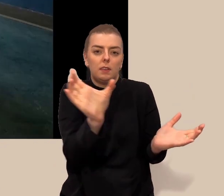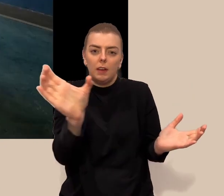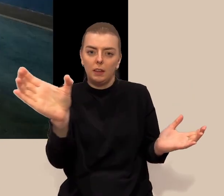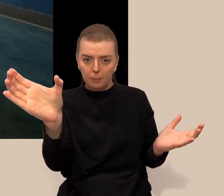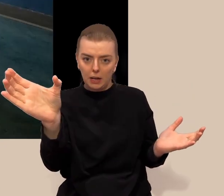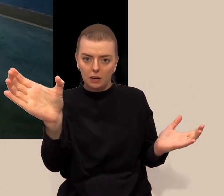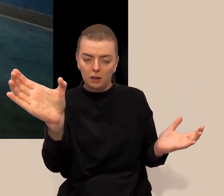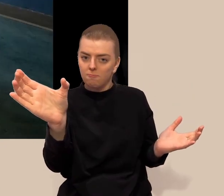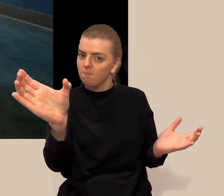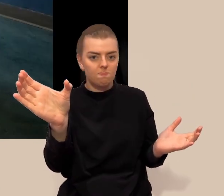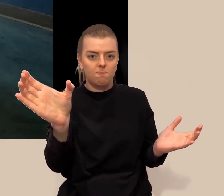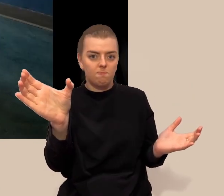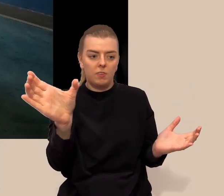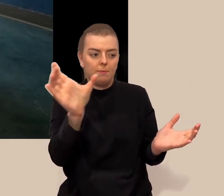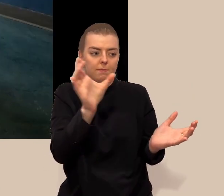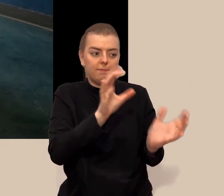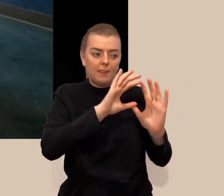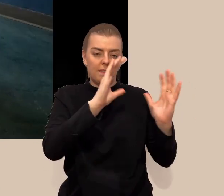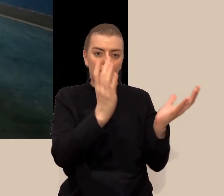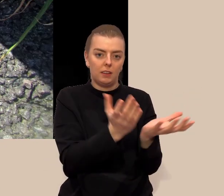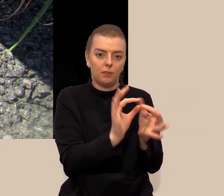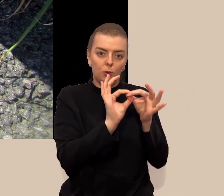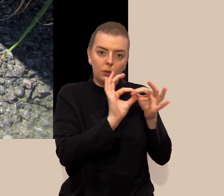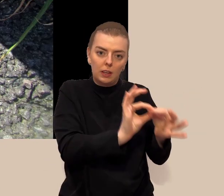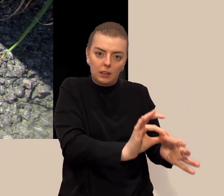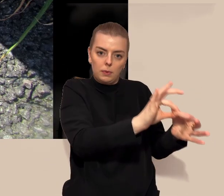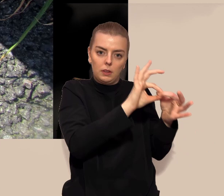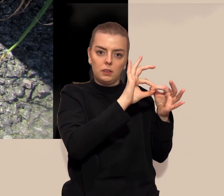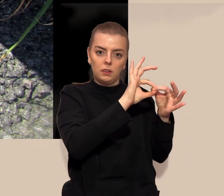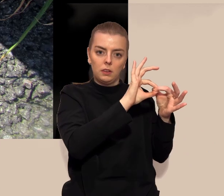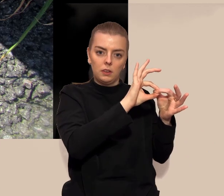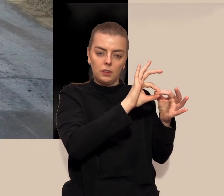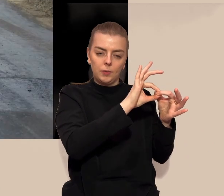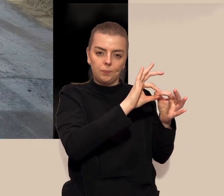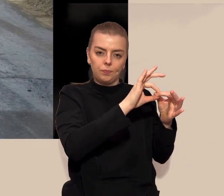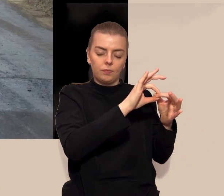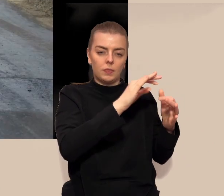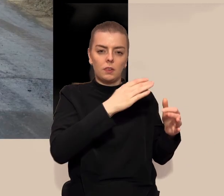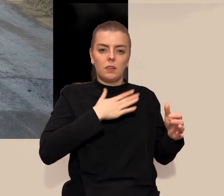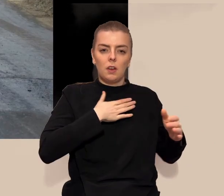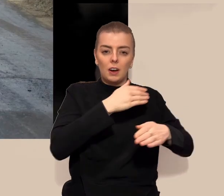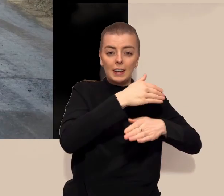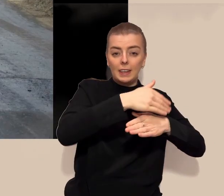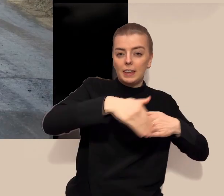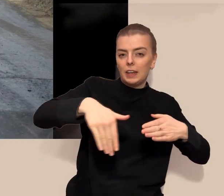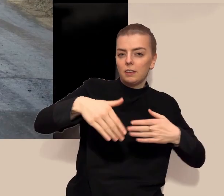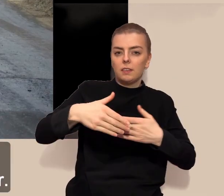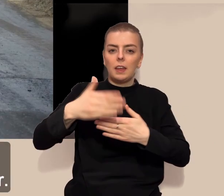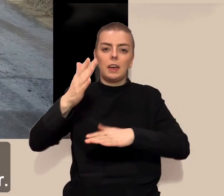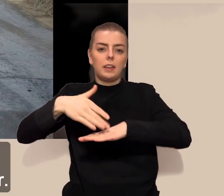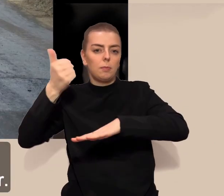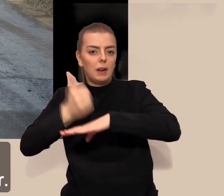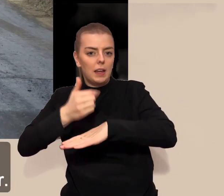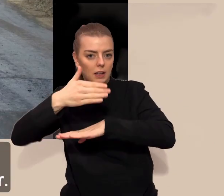Arctic. Kind of separate from the world. It's like we aren't. We're all connected. And it's that